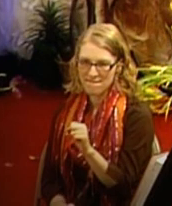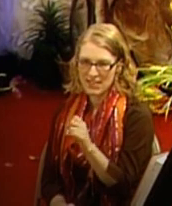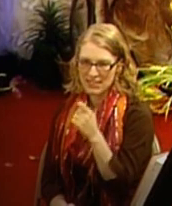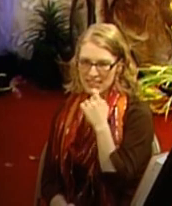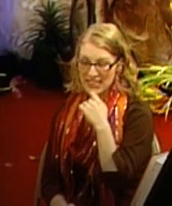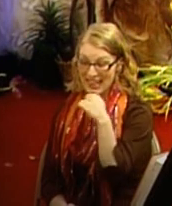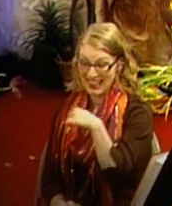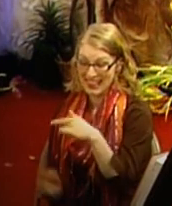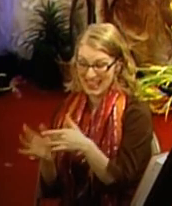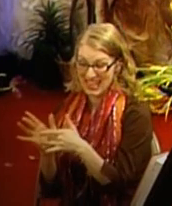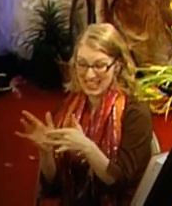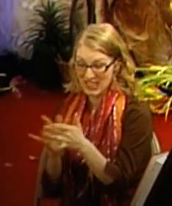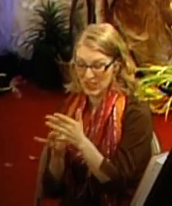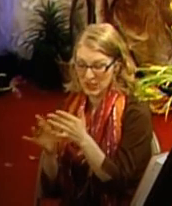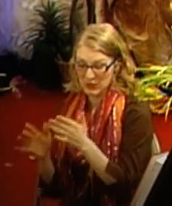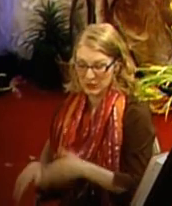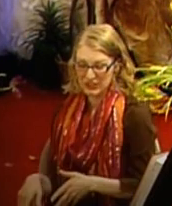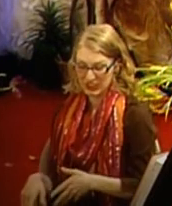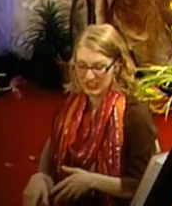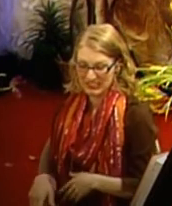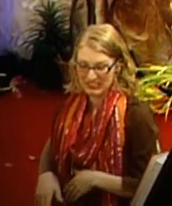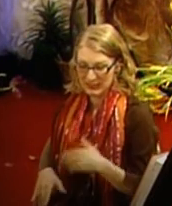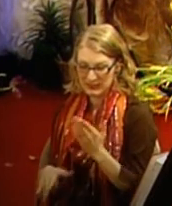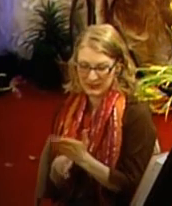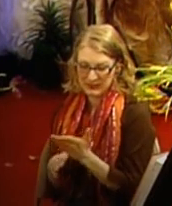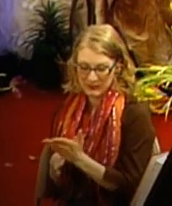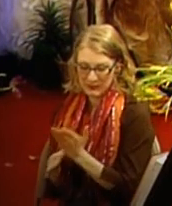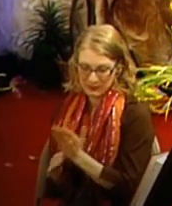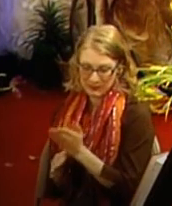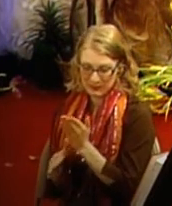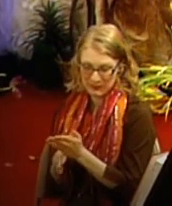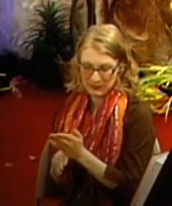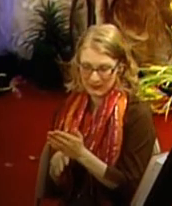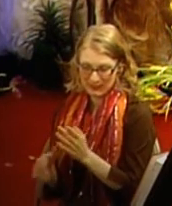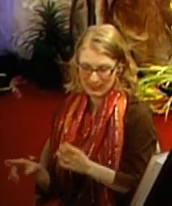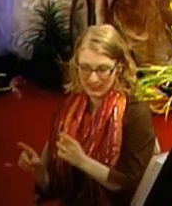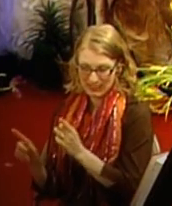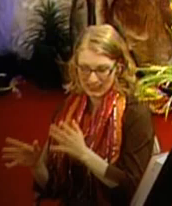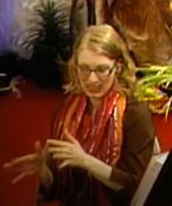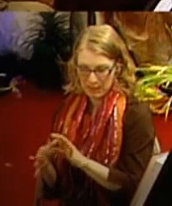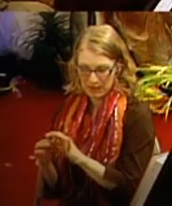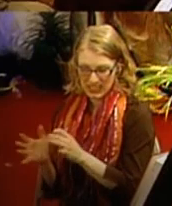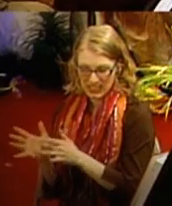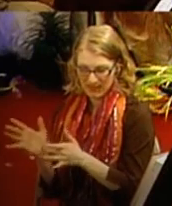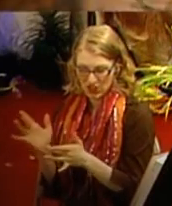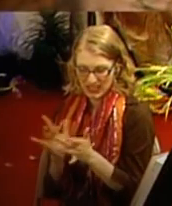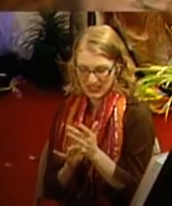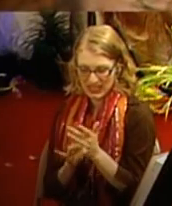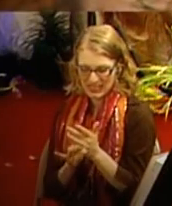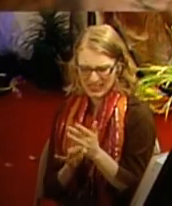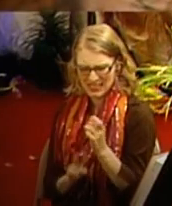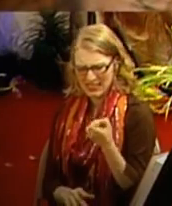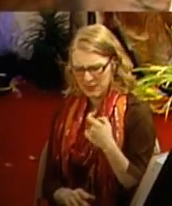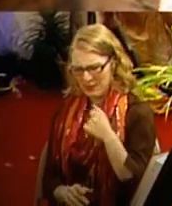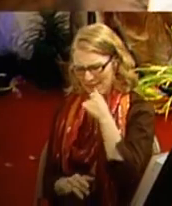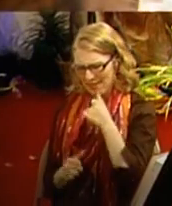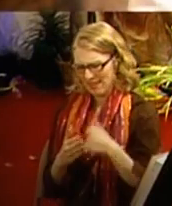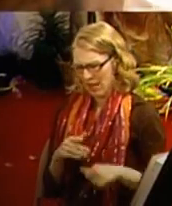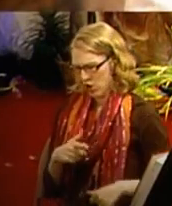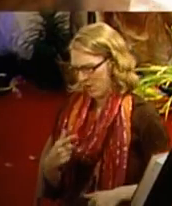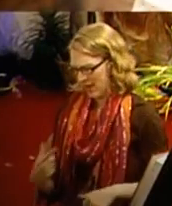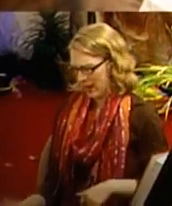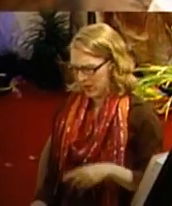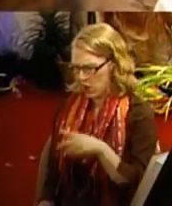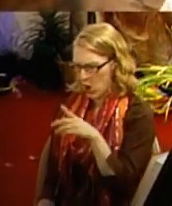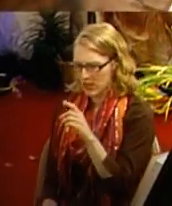these Christians are a pain in the butt, these followers, these disciples of Jesus. Give me a letter. I'm going to go down